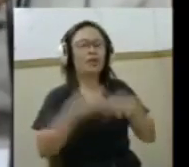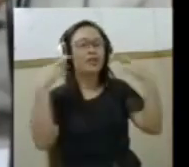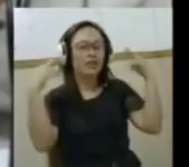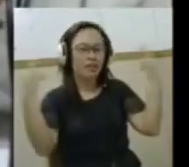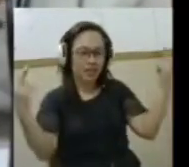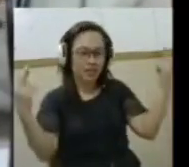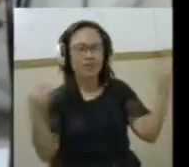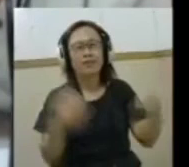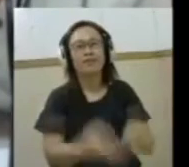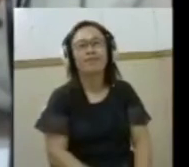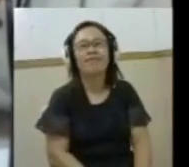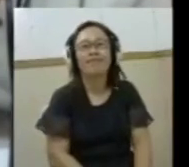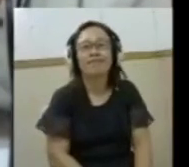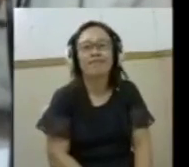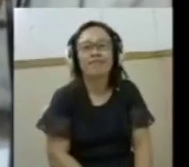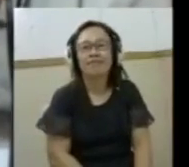radio.